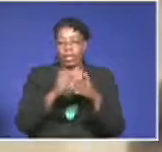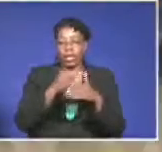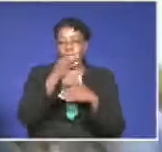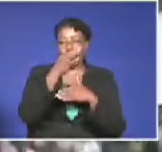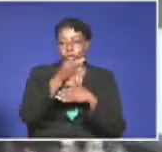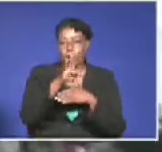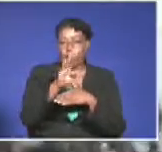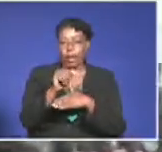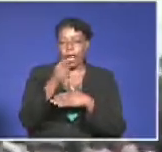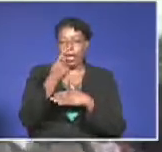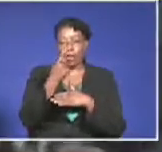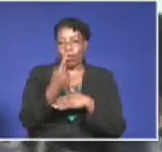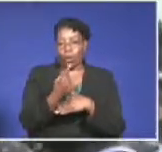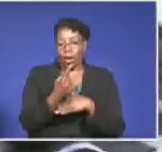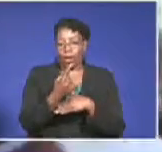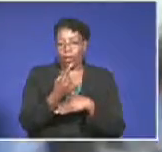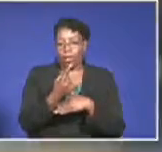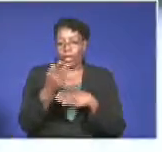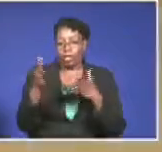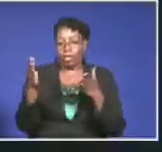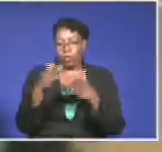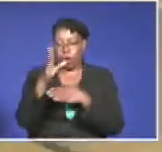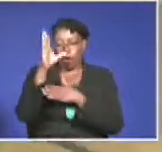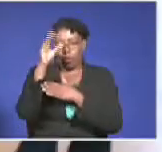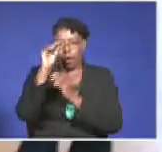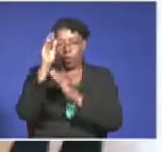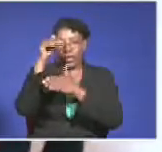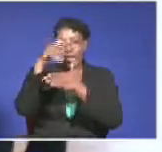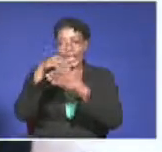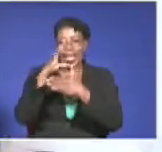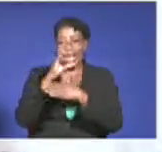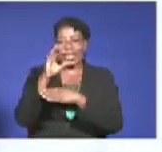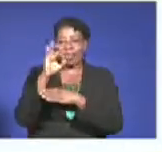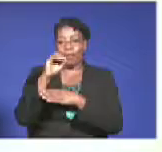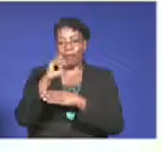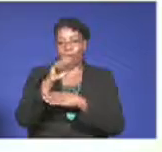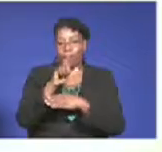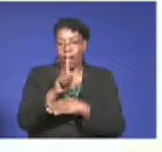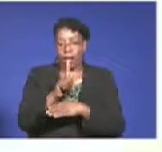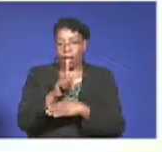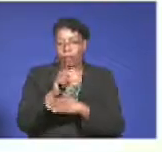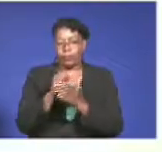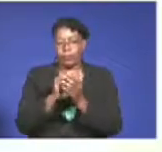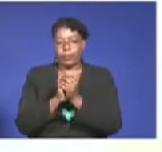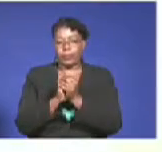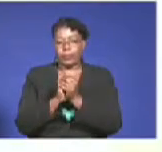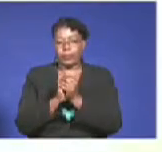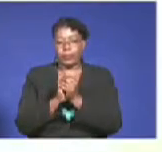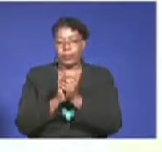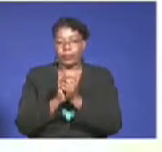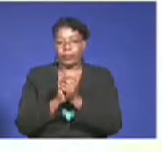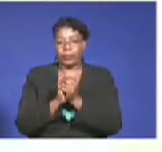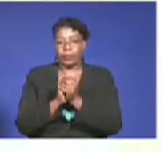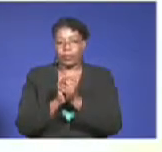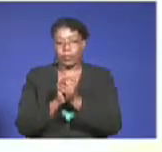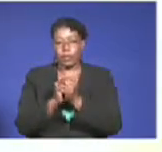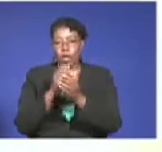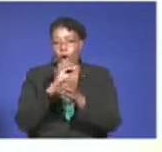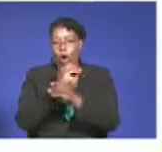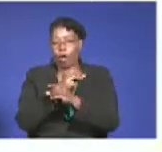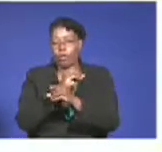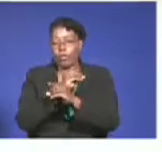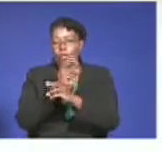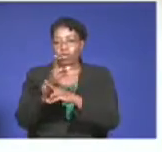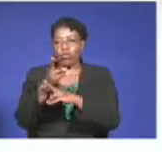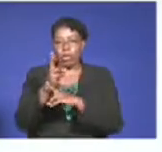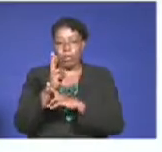Monroe, the smallest guy on the court. Basket good and the foul. Sammy Pinder with a nice floater from the free throw line. Basket is no good. Offensive rebound.